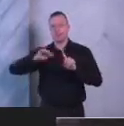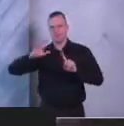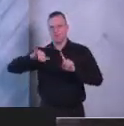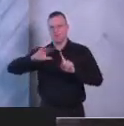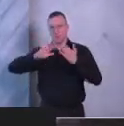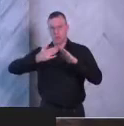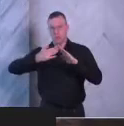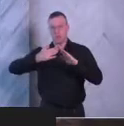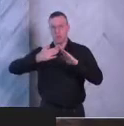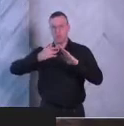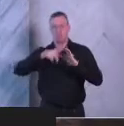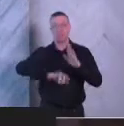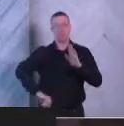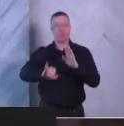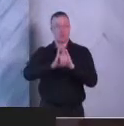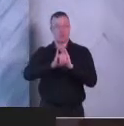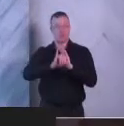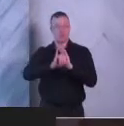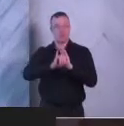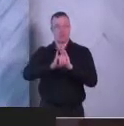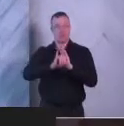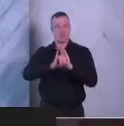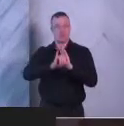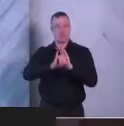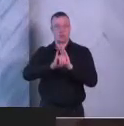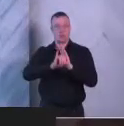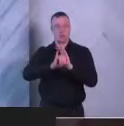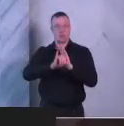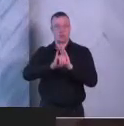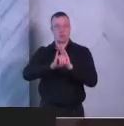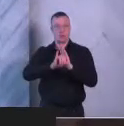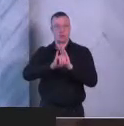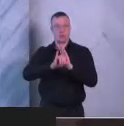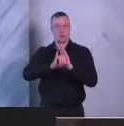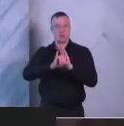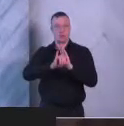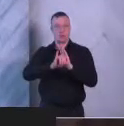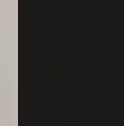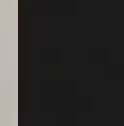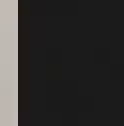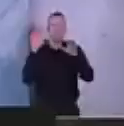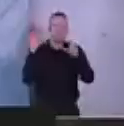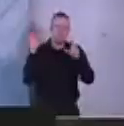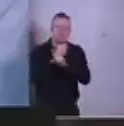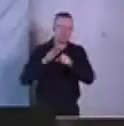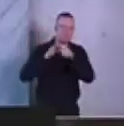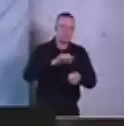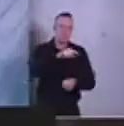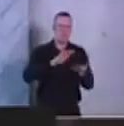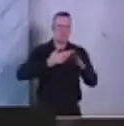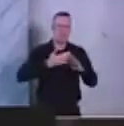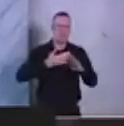are identified as hate crimes perpetrated on that community. I want them to